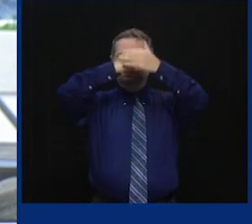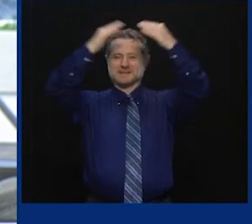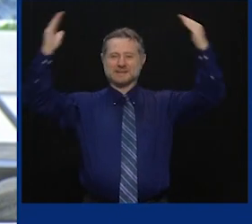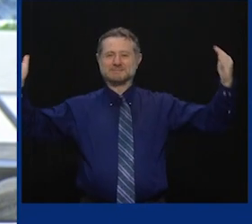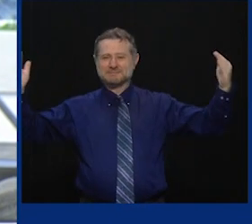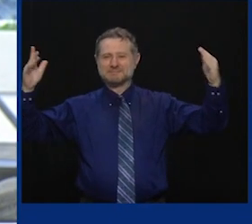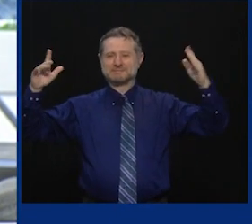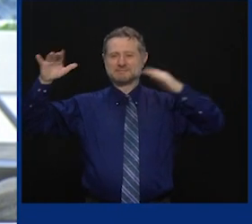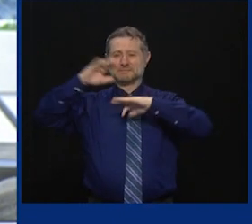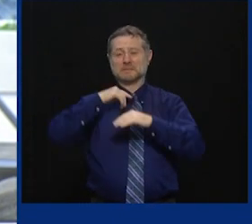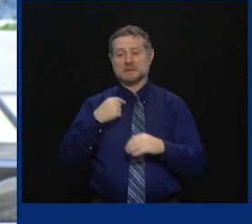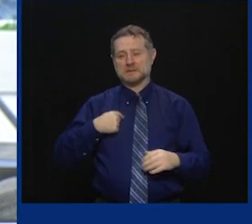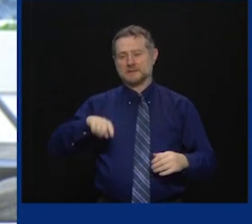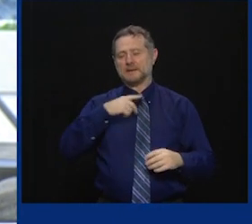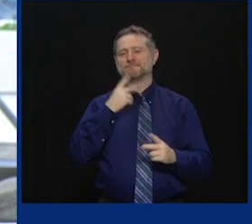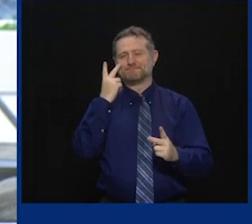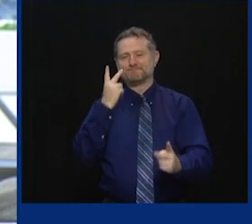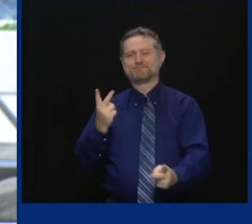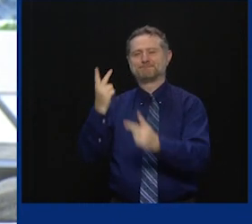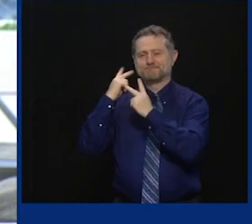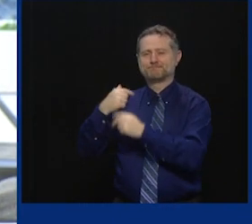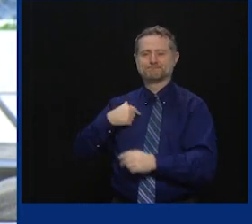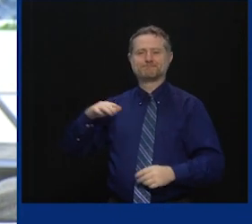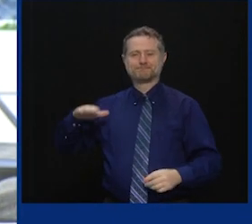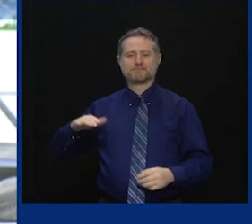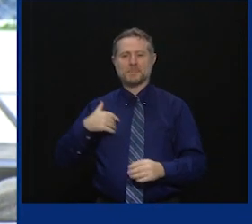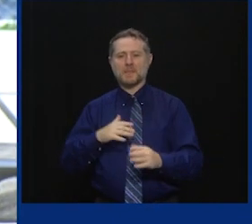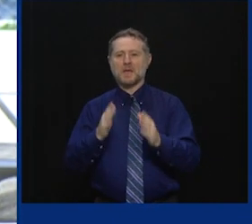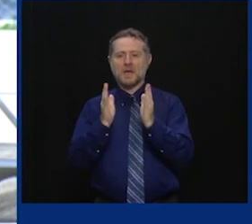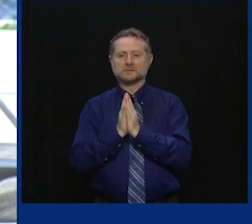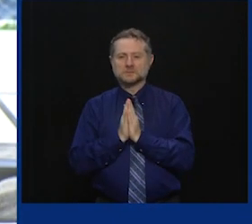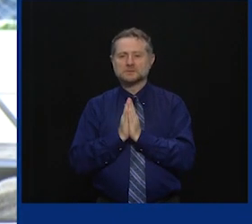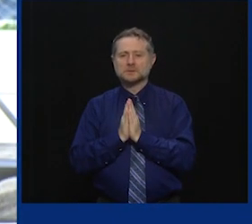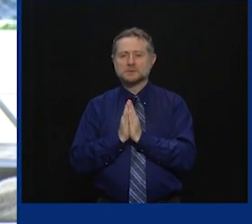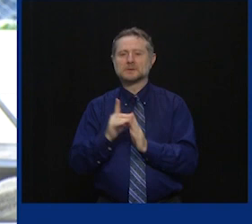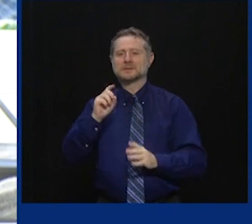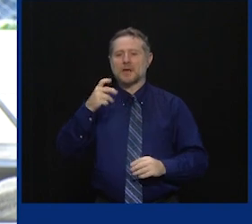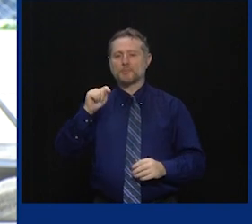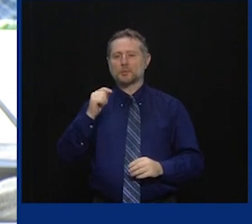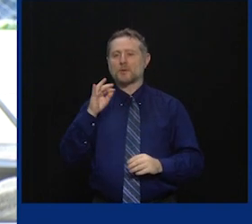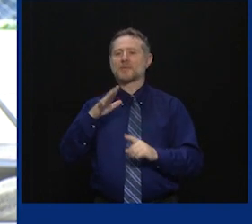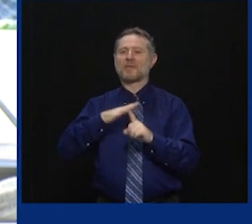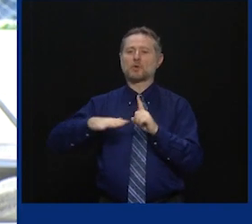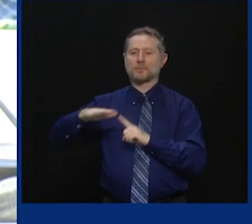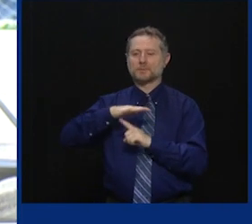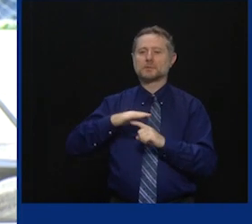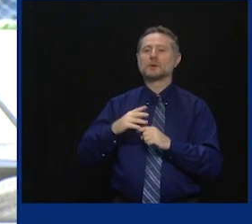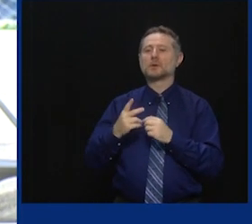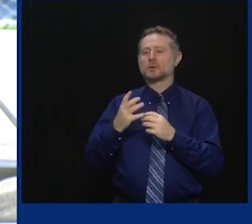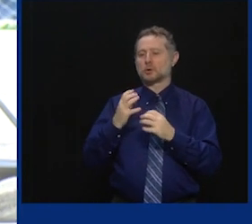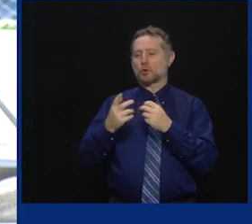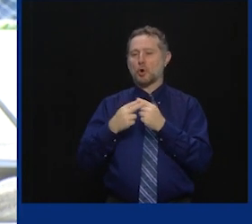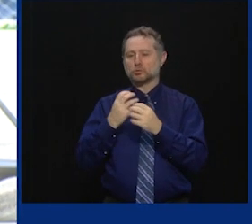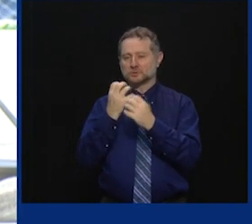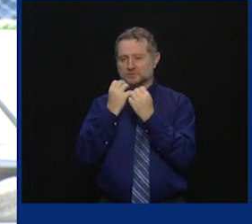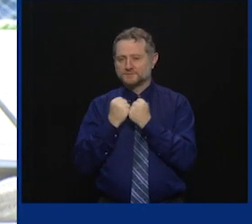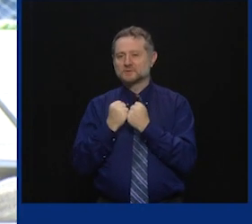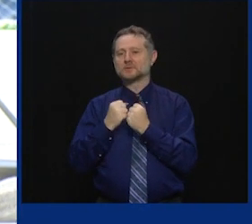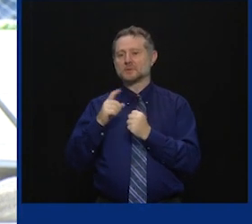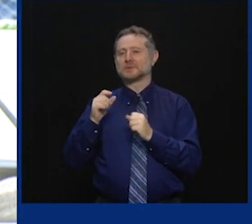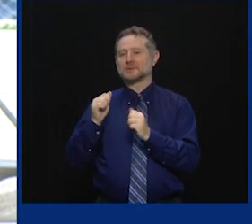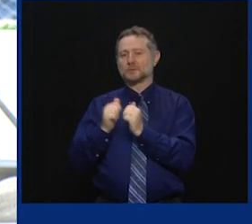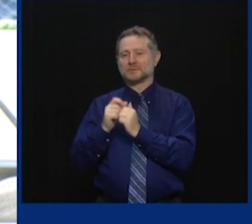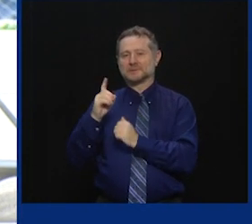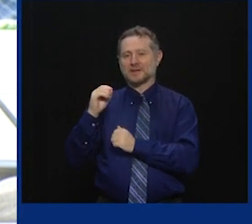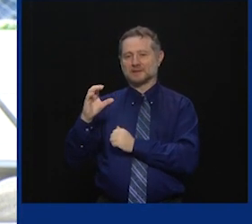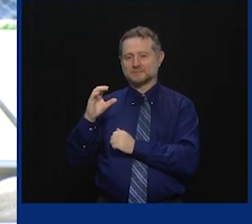child. I'm directing the State Department of Environmental Conservation to work with NYSERDA to launch the nation's most